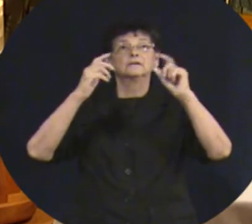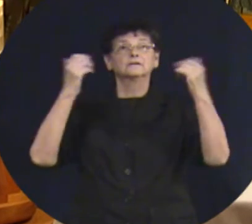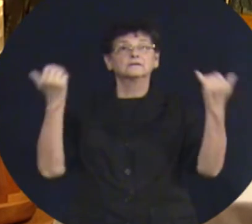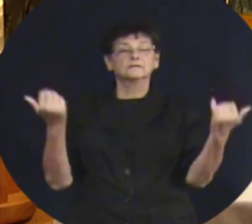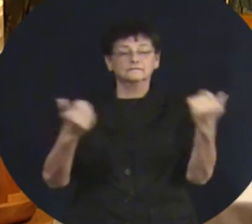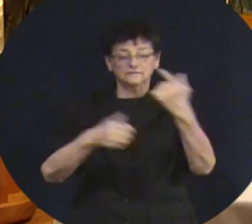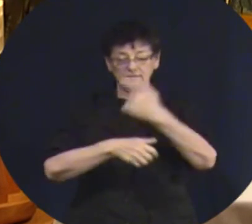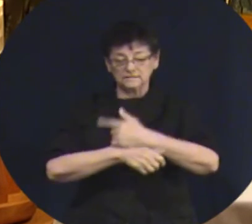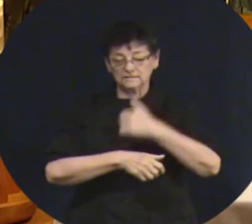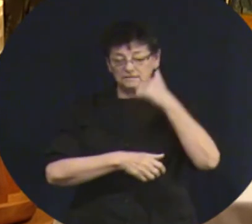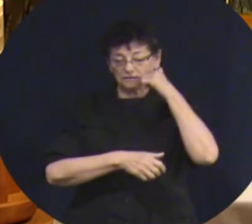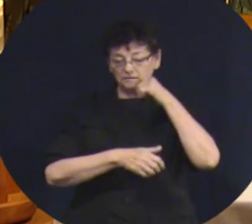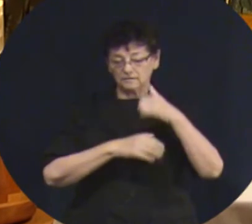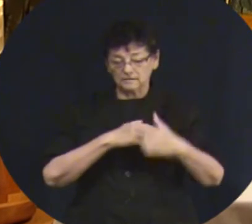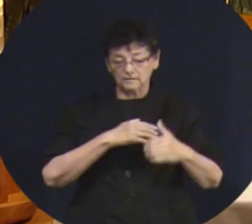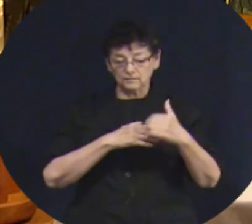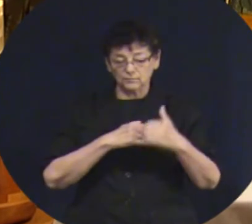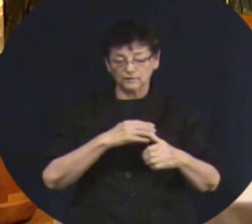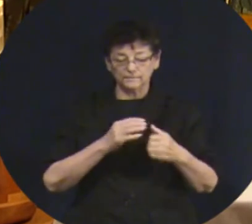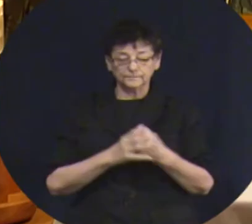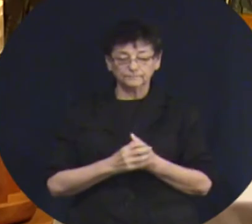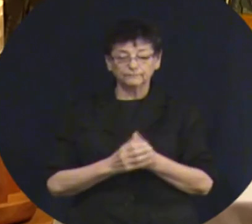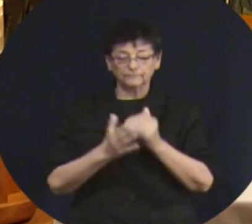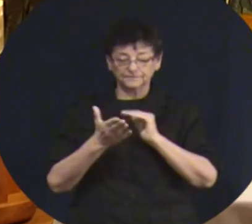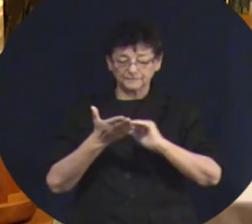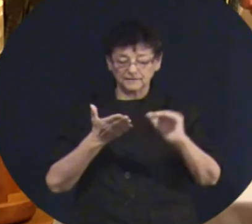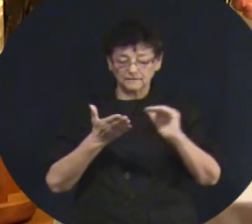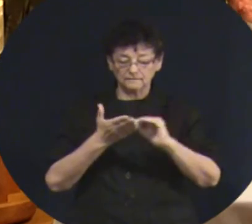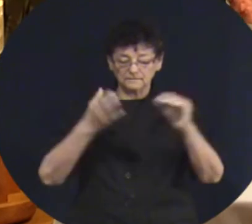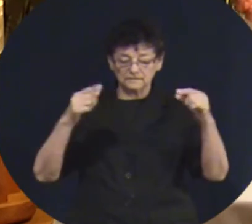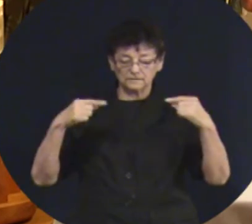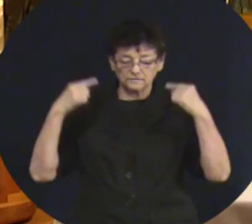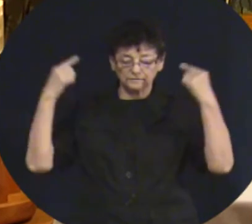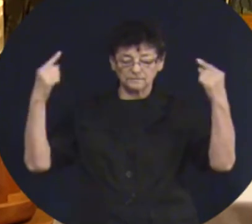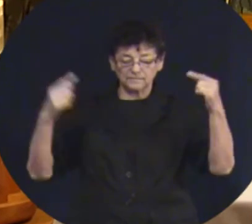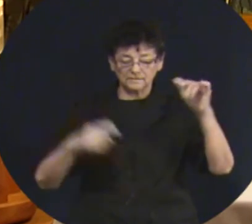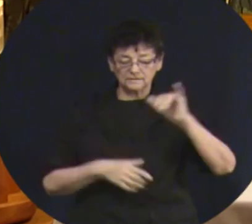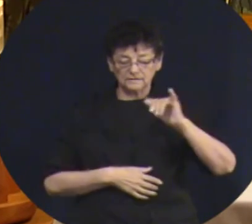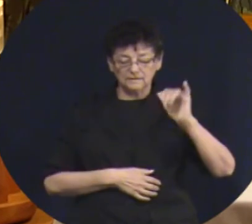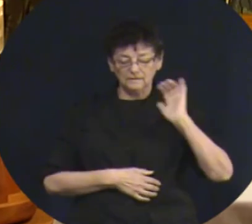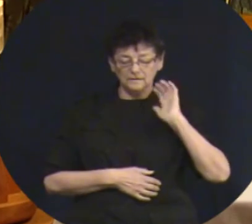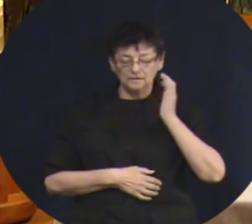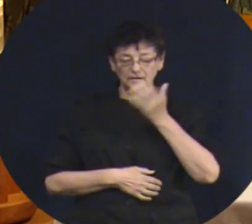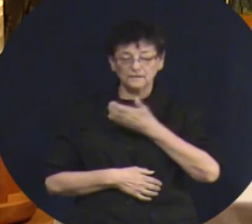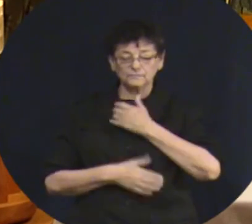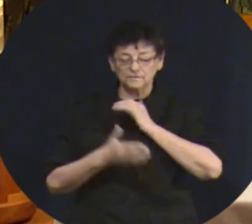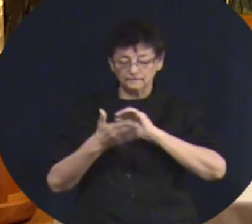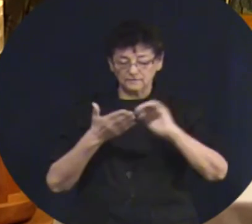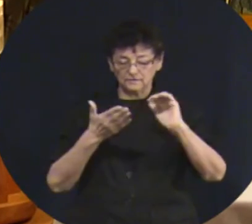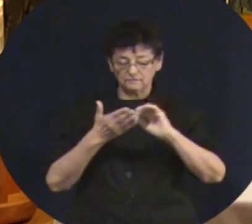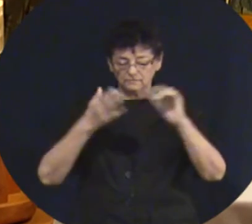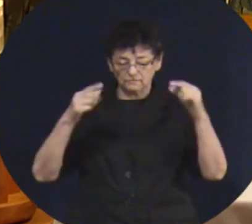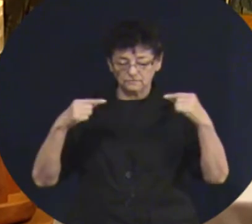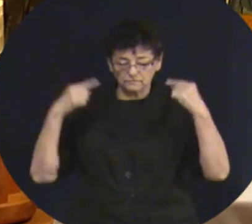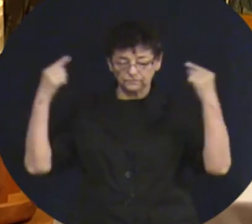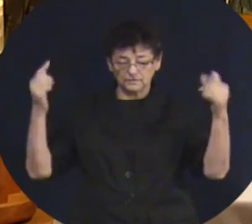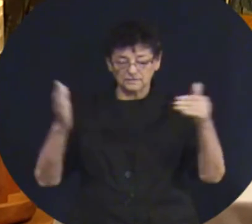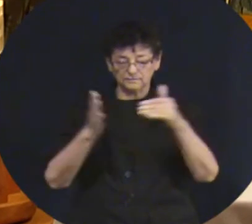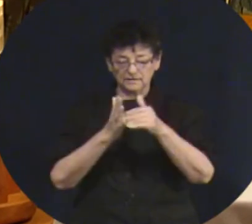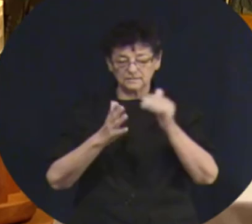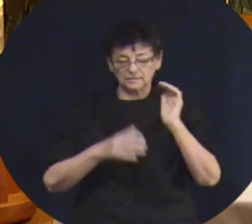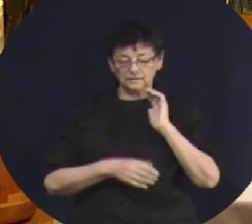heaven. Give us this day our daily bread, and forgive us our trespasses, as we forgive those